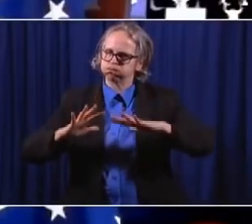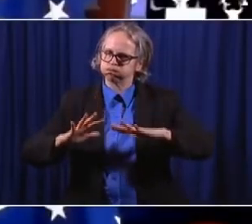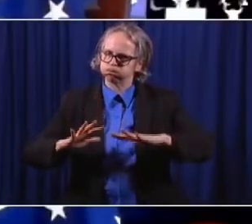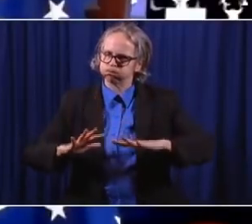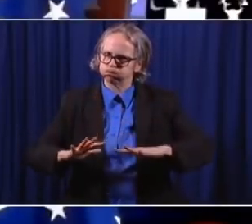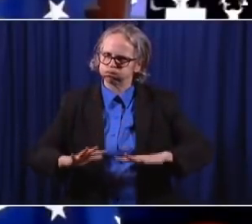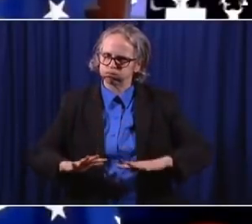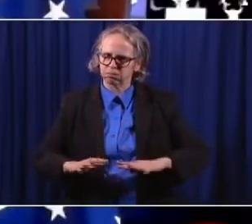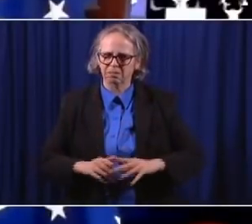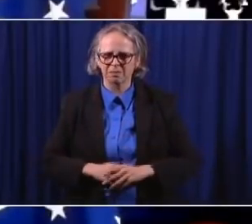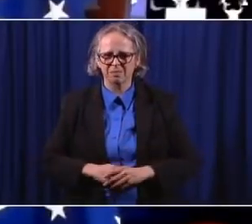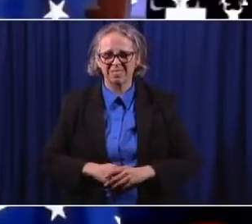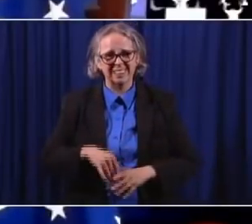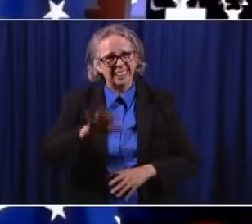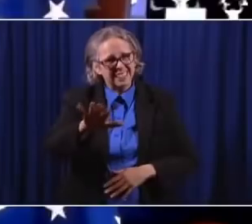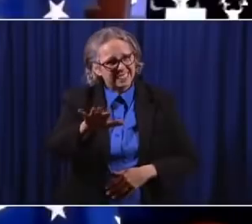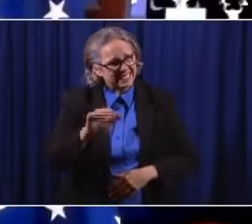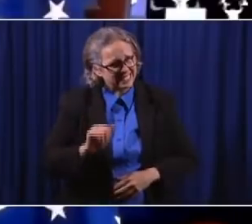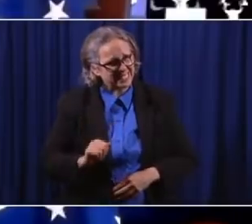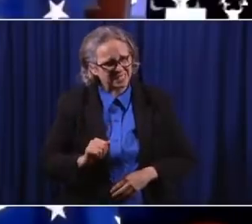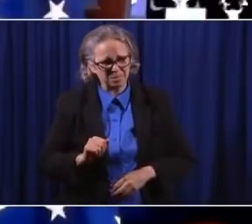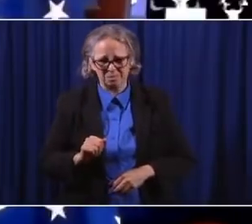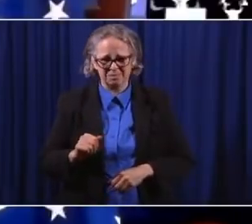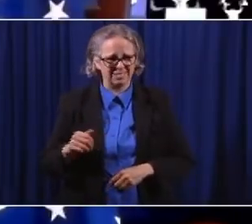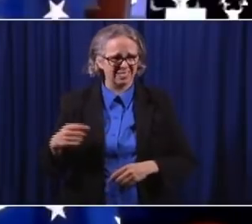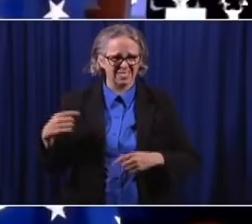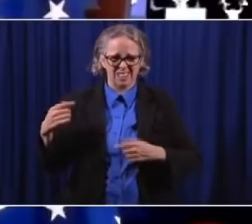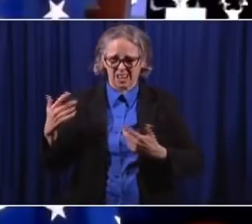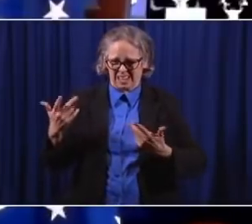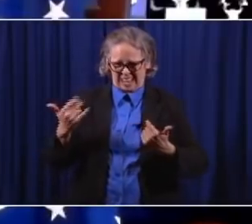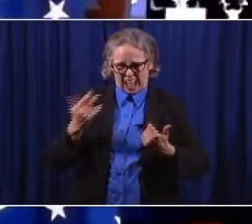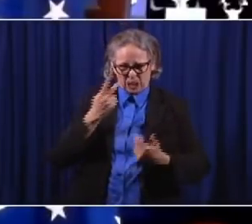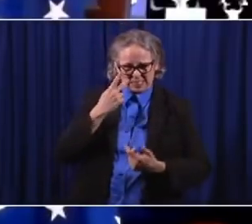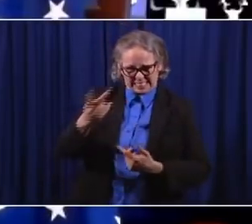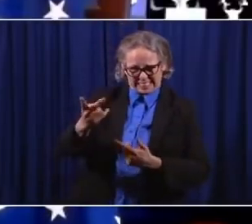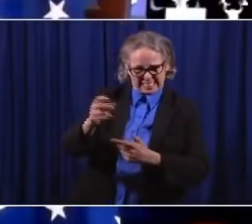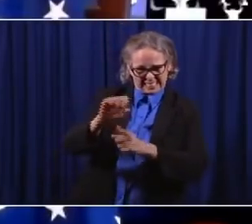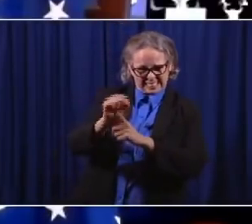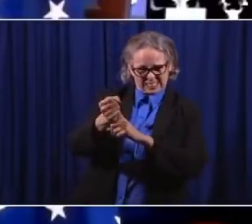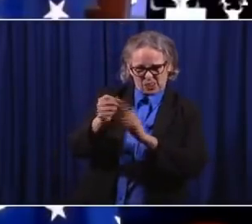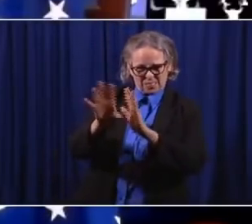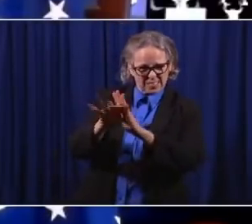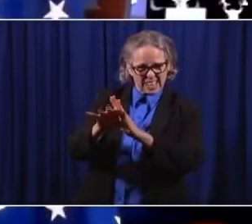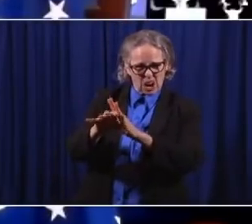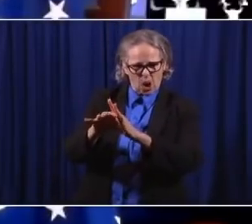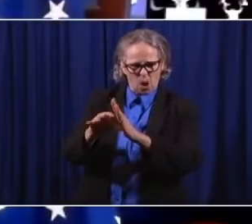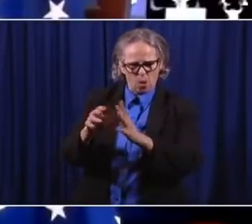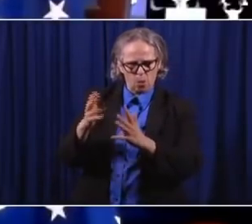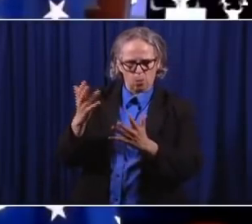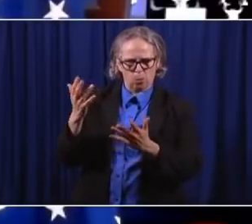us on the outside watching those sports, we're supposed to be there to support those kids. And